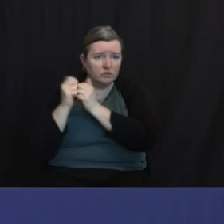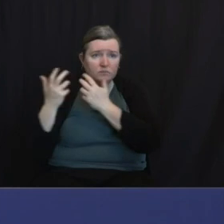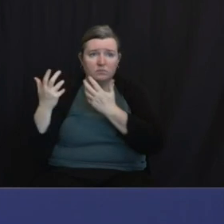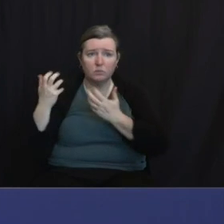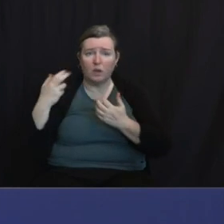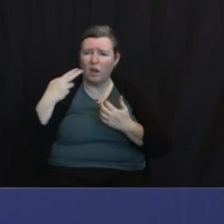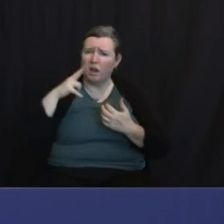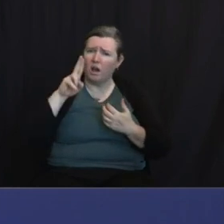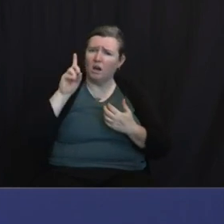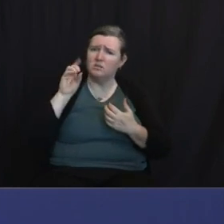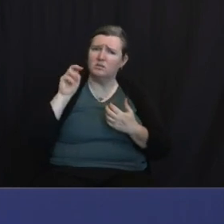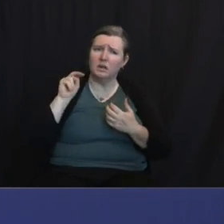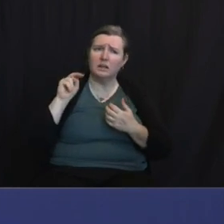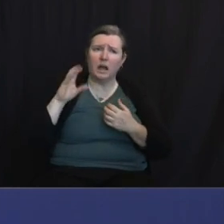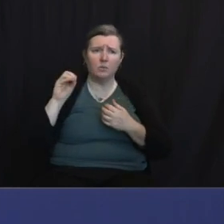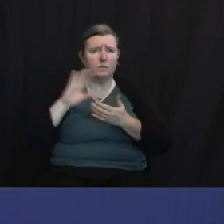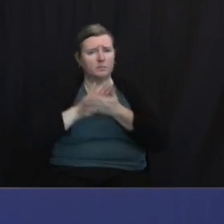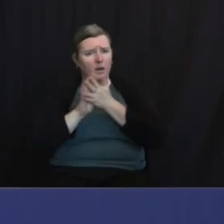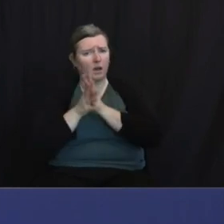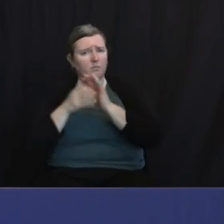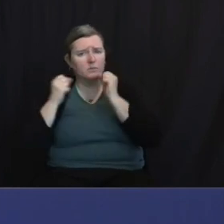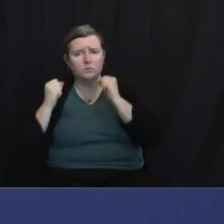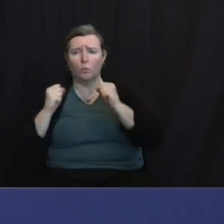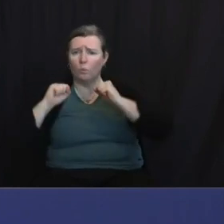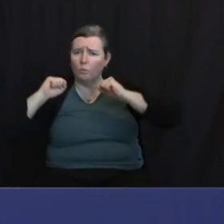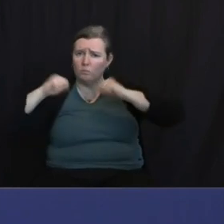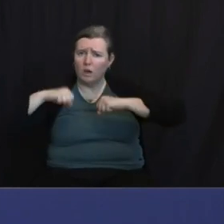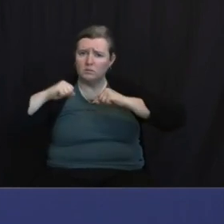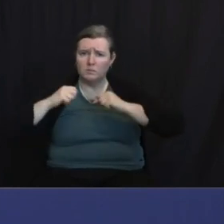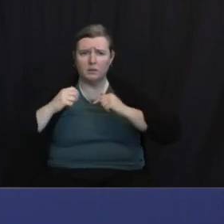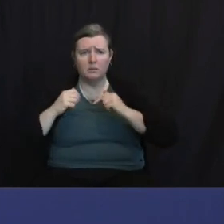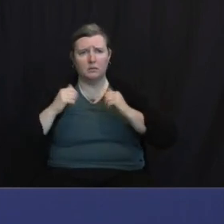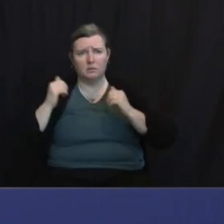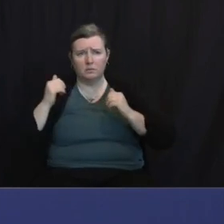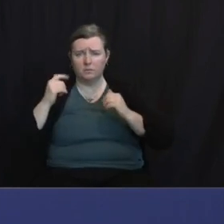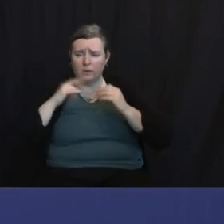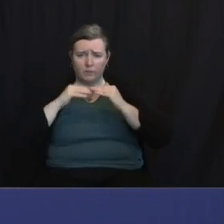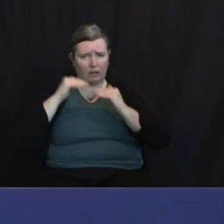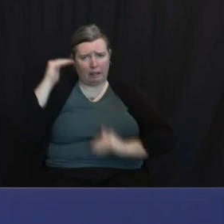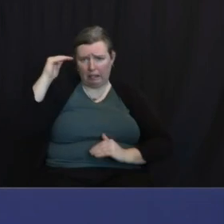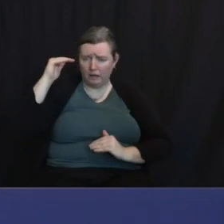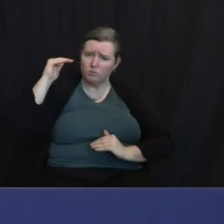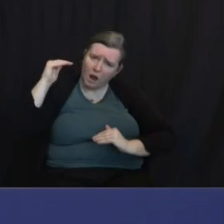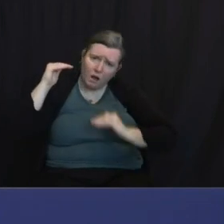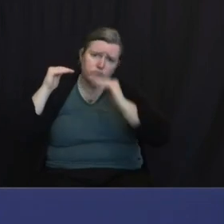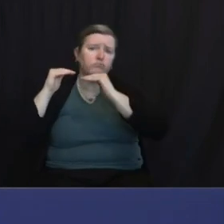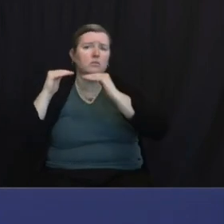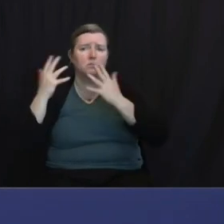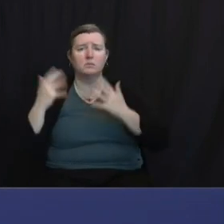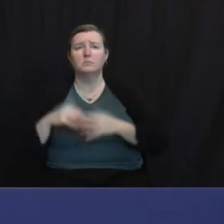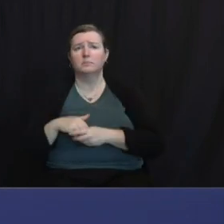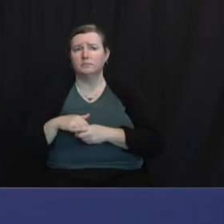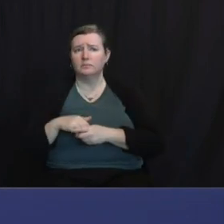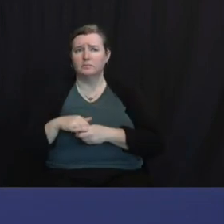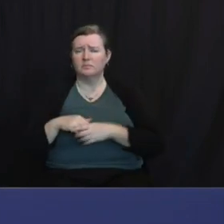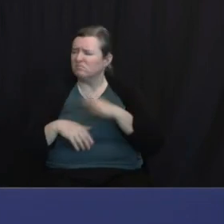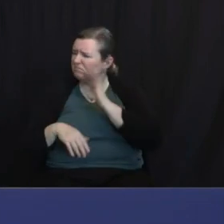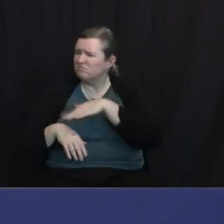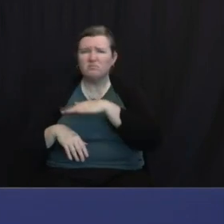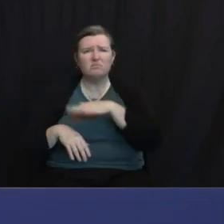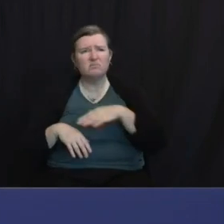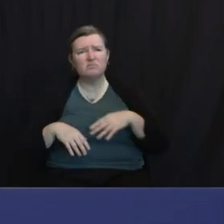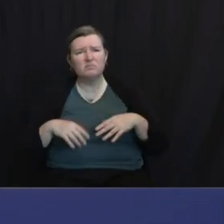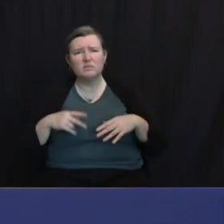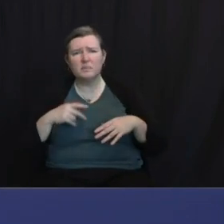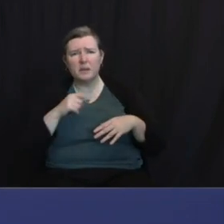as possible, and they deserve it, and we're working with them. Pat, I would say that on the one hand, we don't talk about security